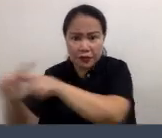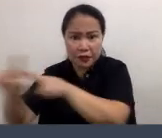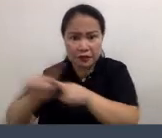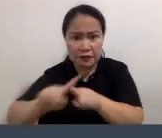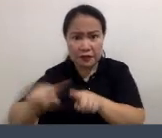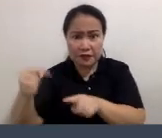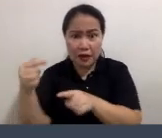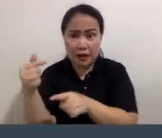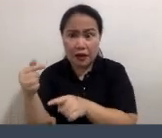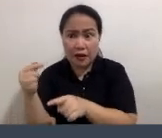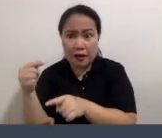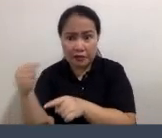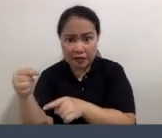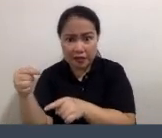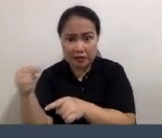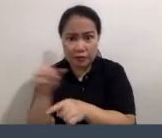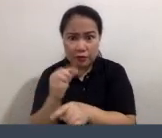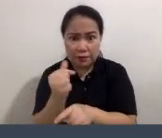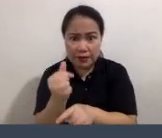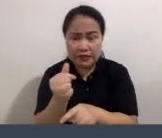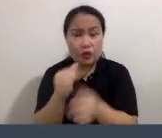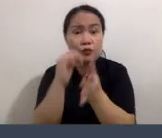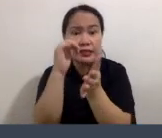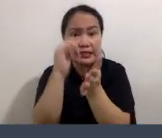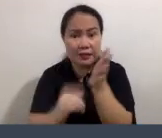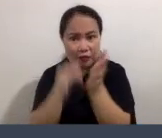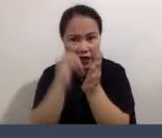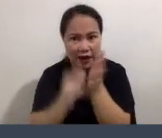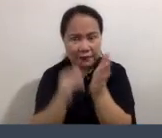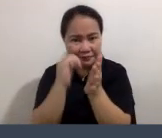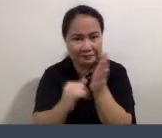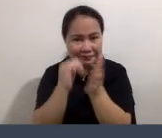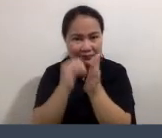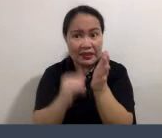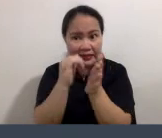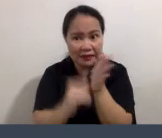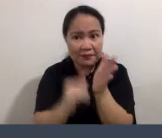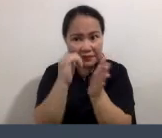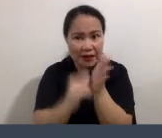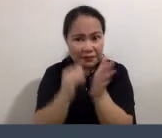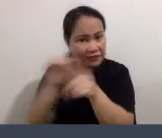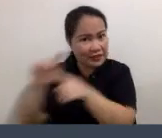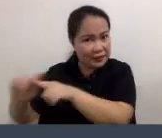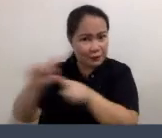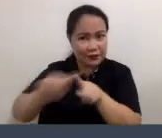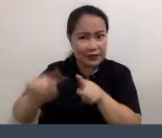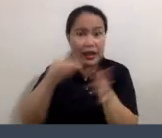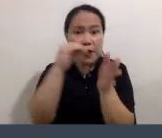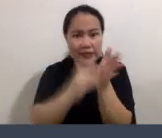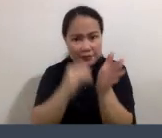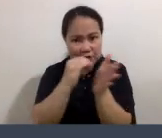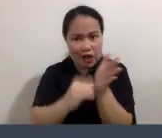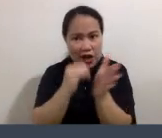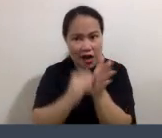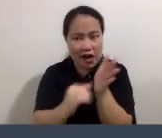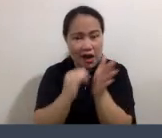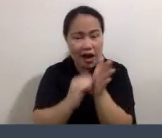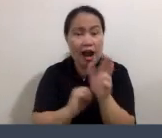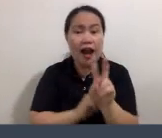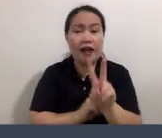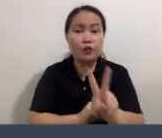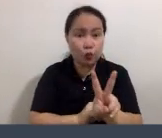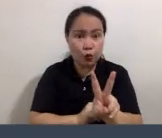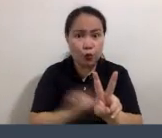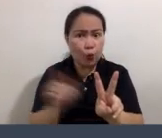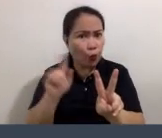So isang negative, isang positive. So, dito tayo sa different sign. Anong gagawin kapag different sign? Subtract. So, 6